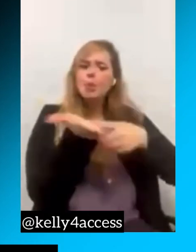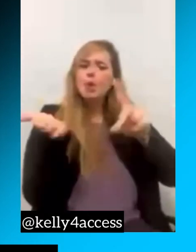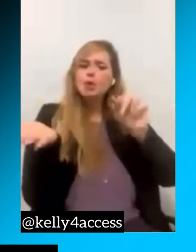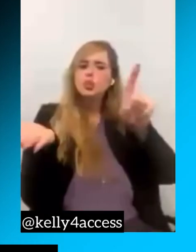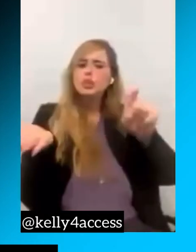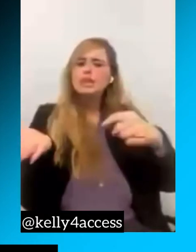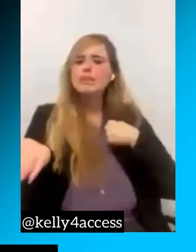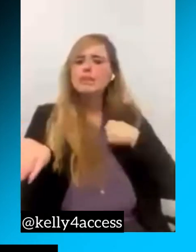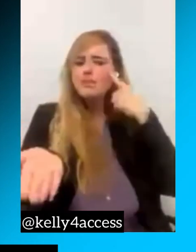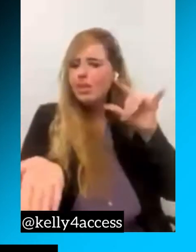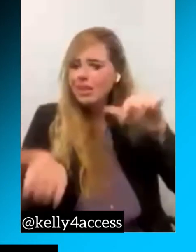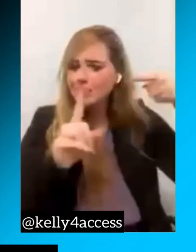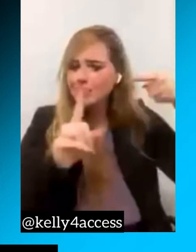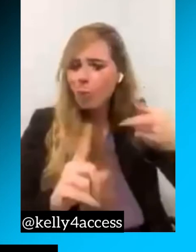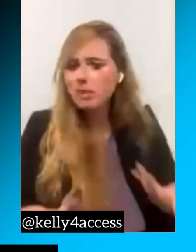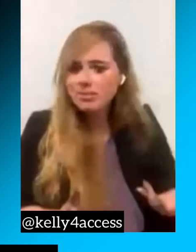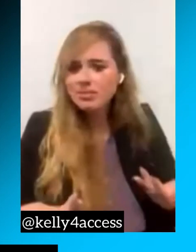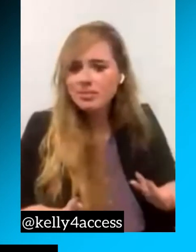here? Yeah.